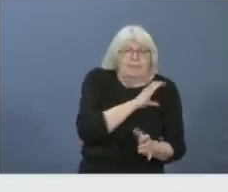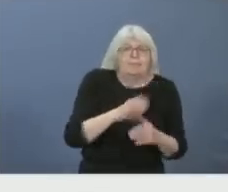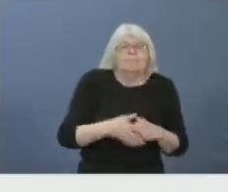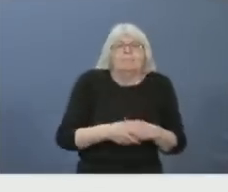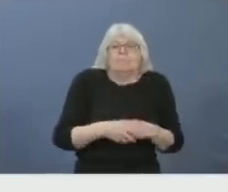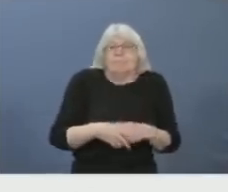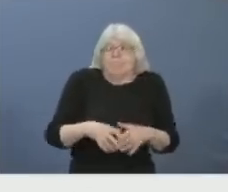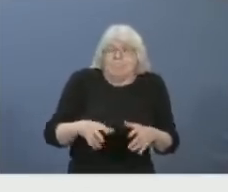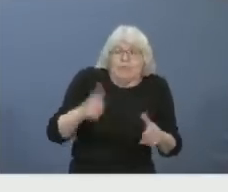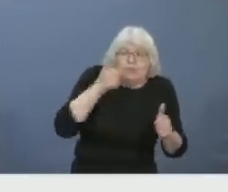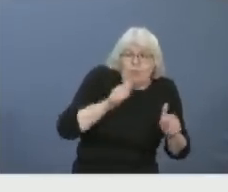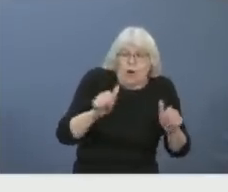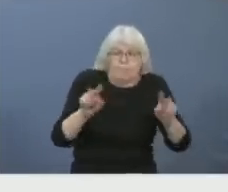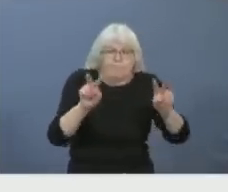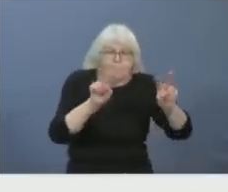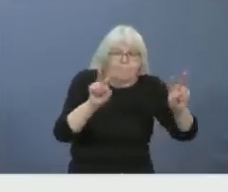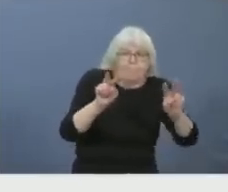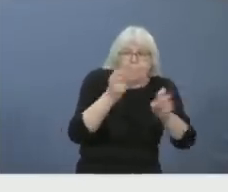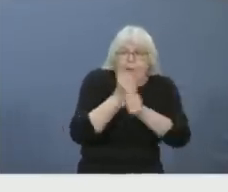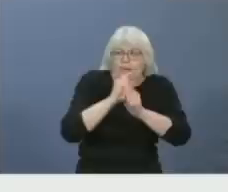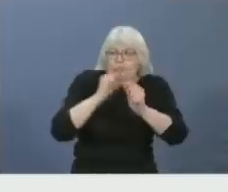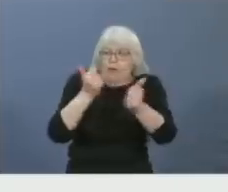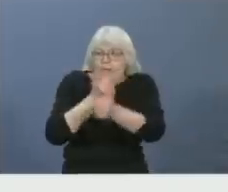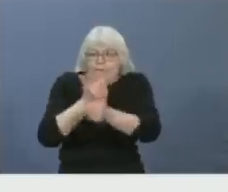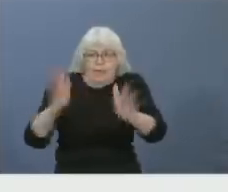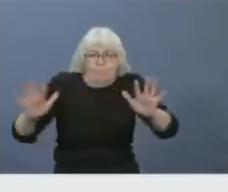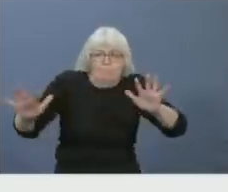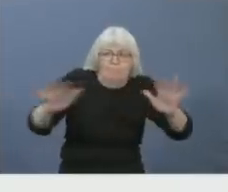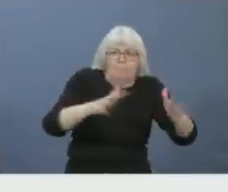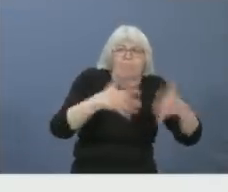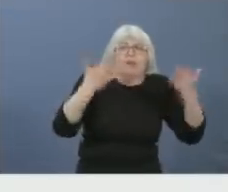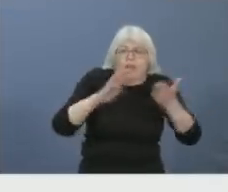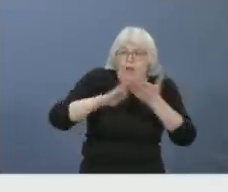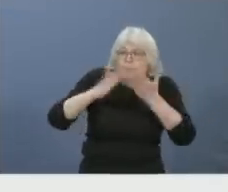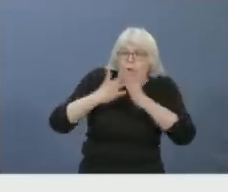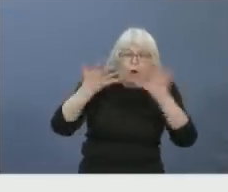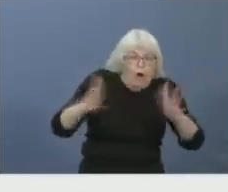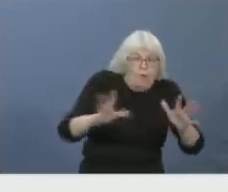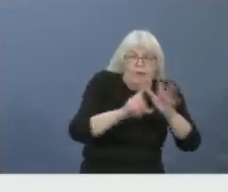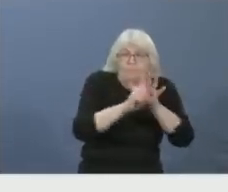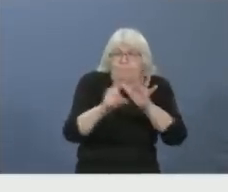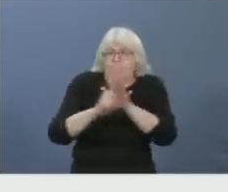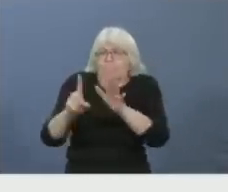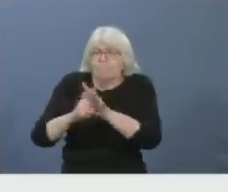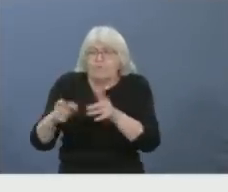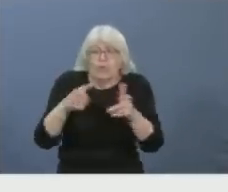proactive patrols of evacuated communities and manning checkpoints where road closures are in place.